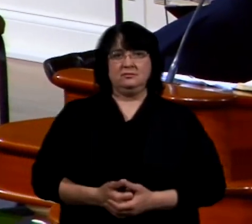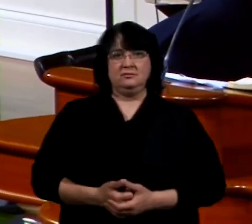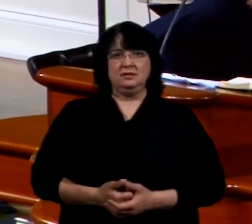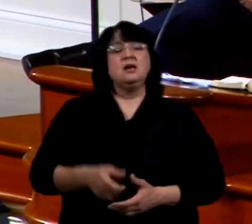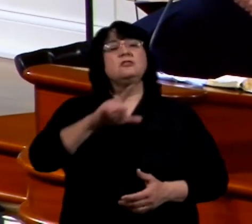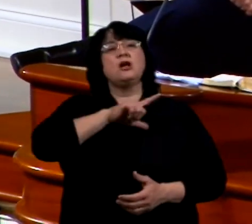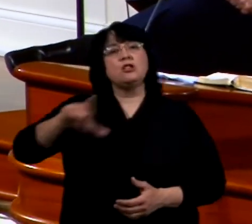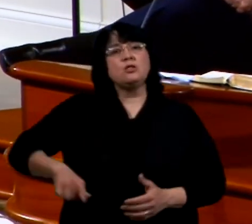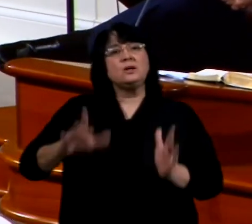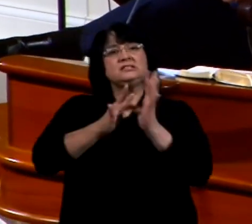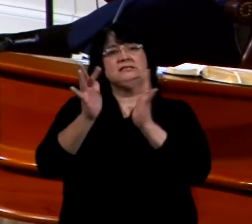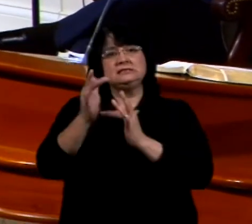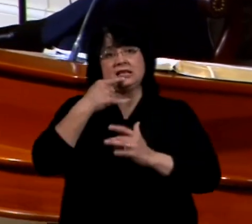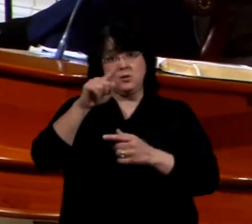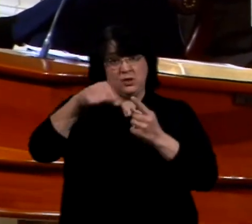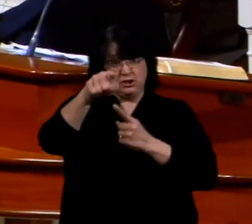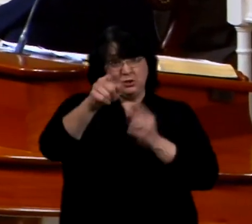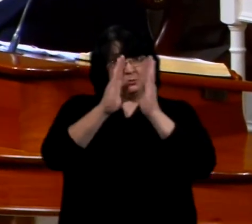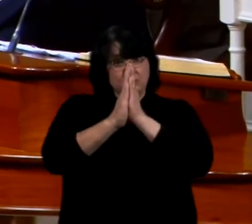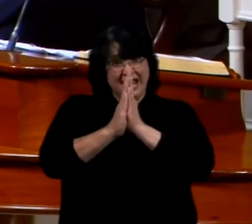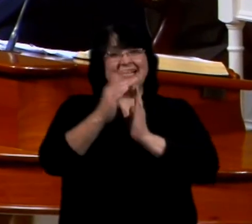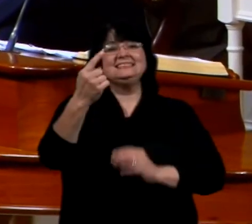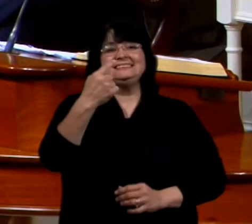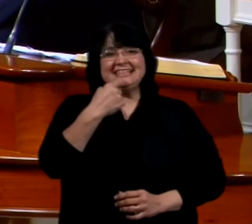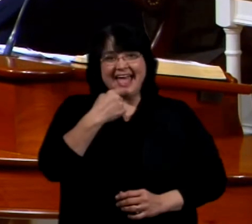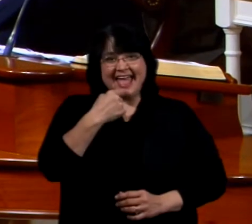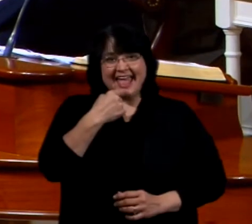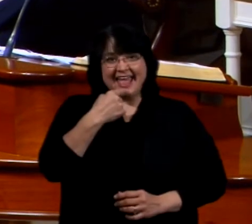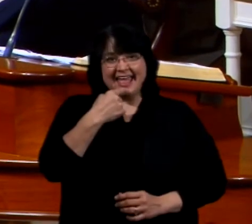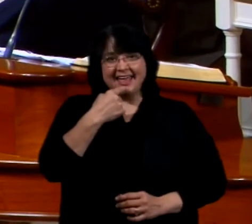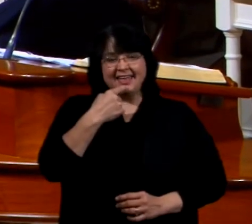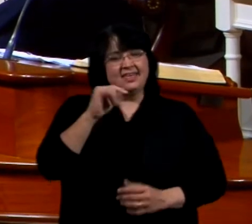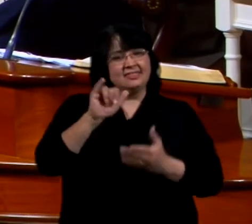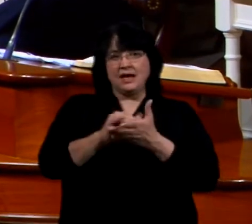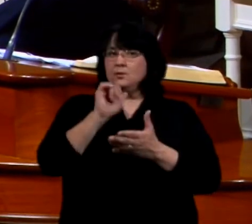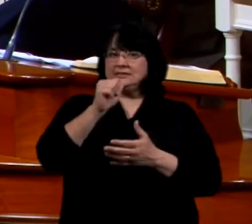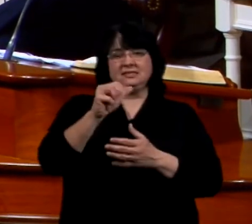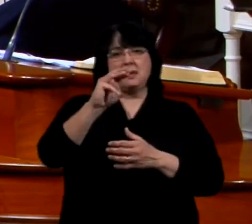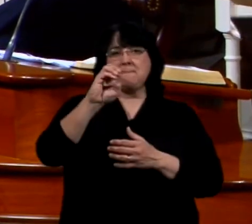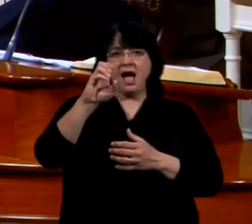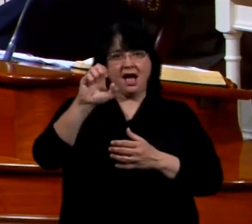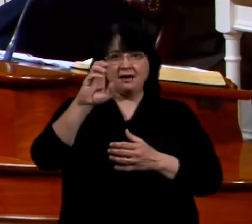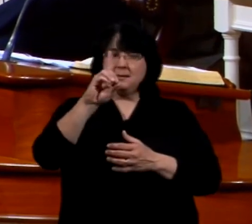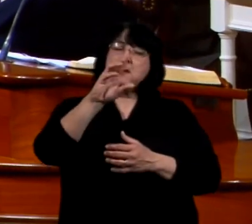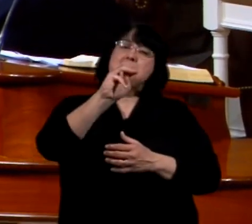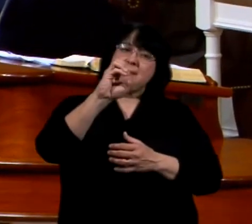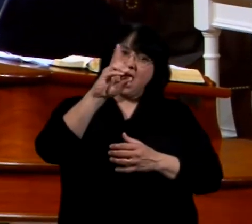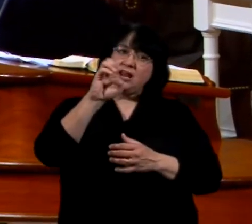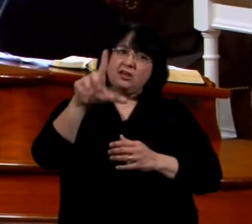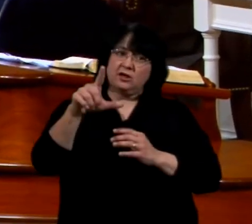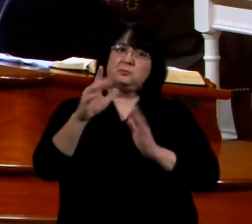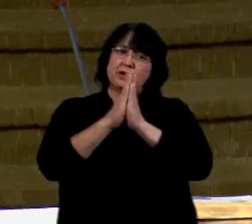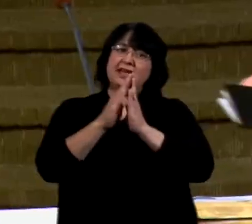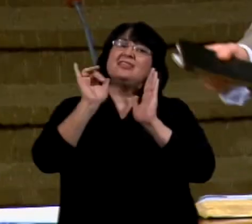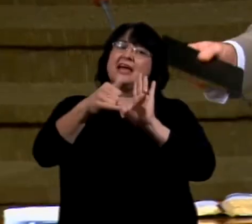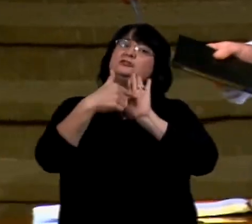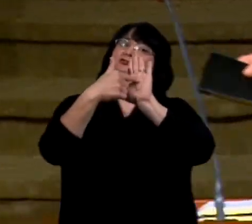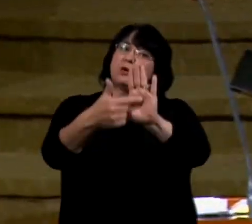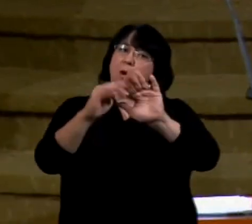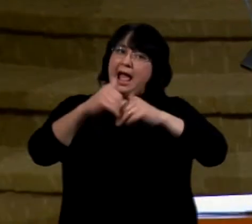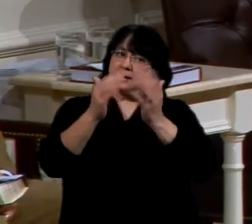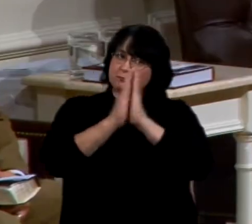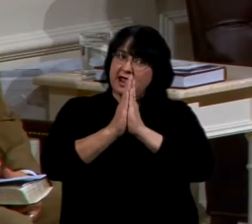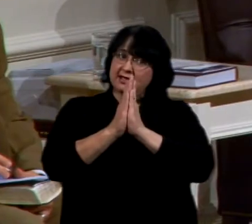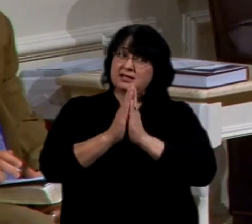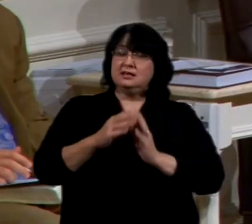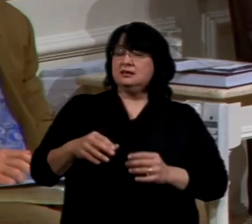The Lord Jesus said, when you pray, say. And that was not the model prayer, but that was a demonstration of how we ought to pray. There's nothing wrong with asking